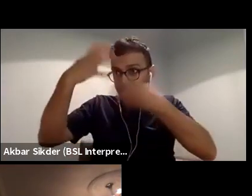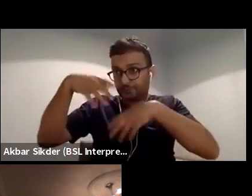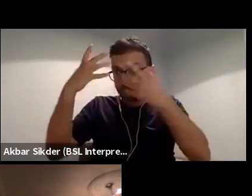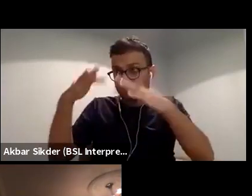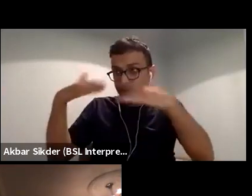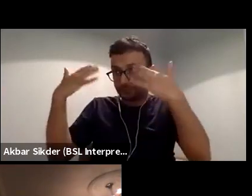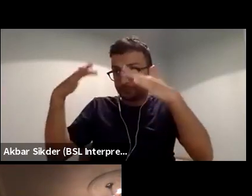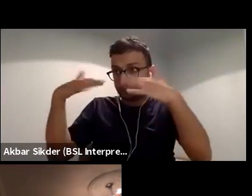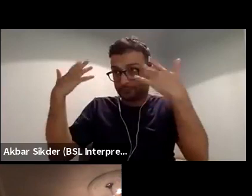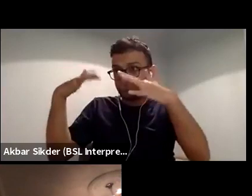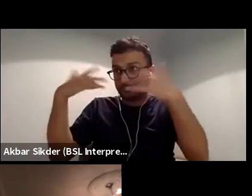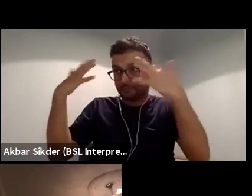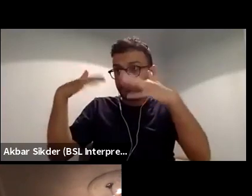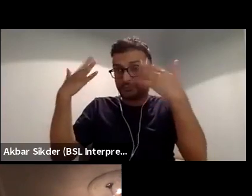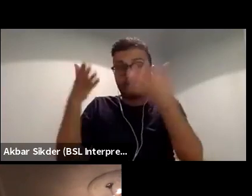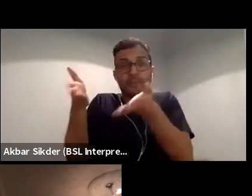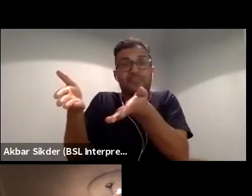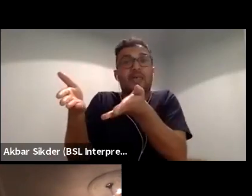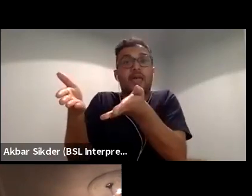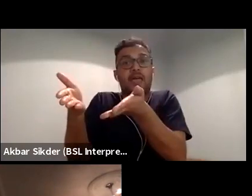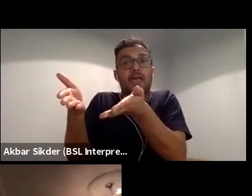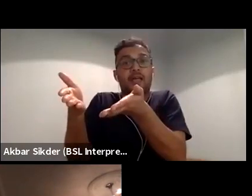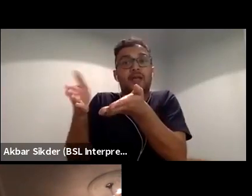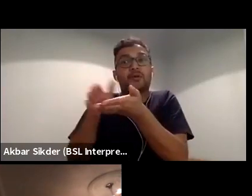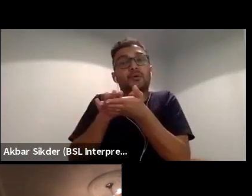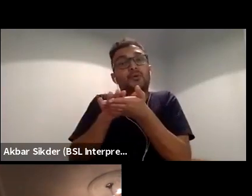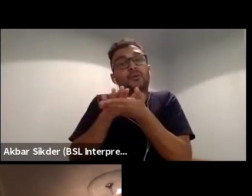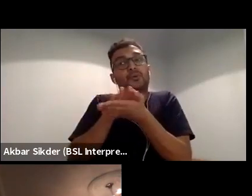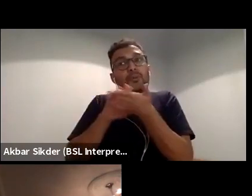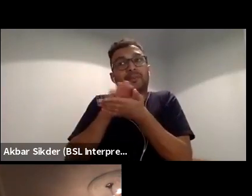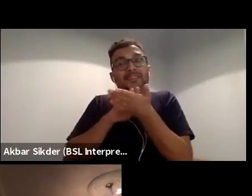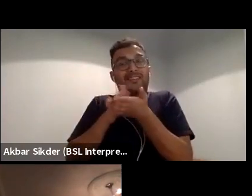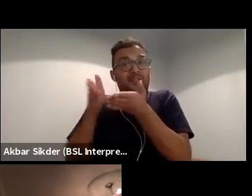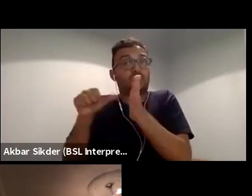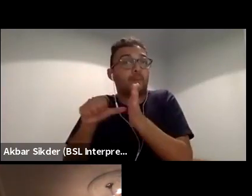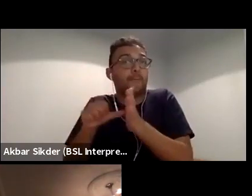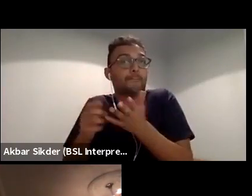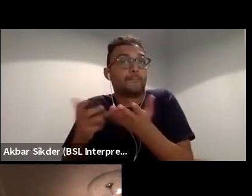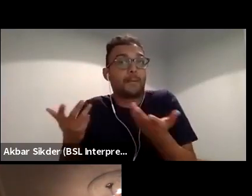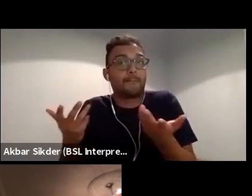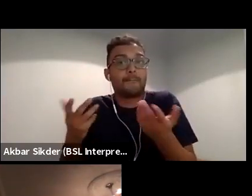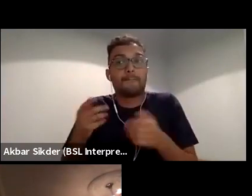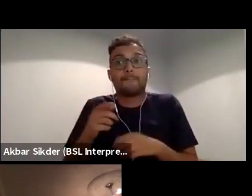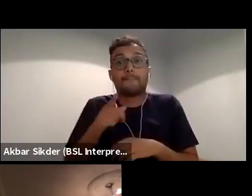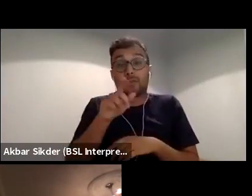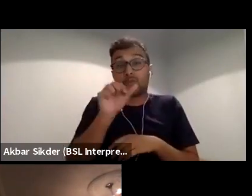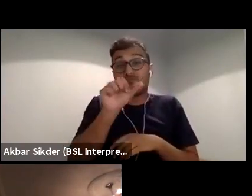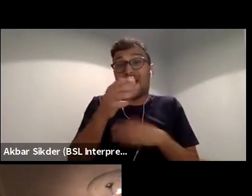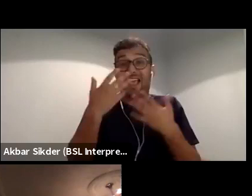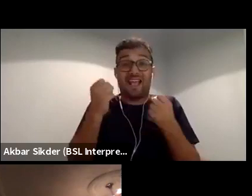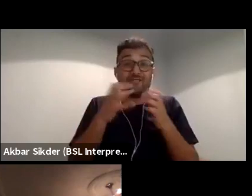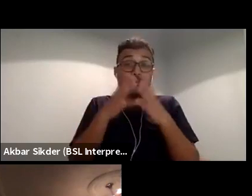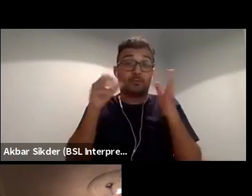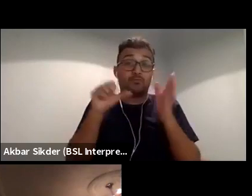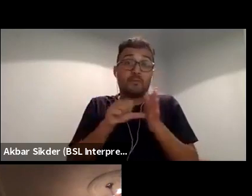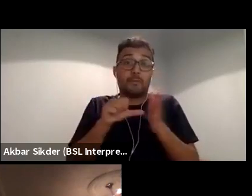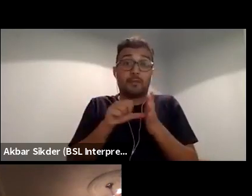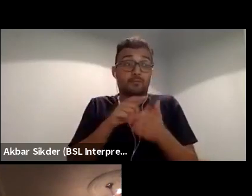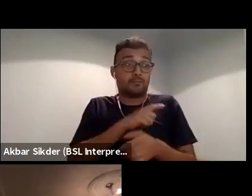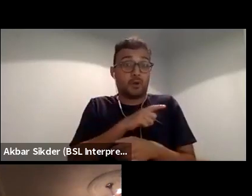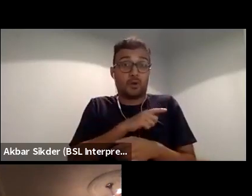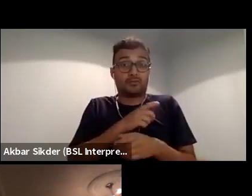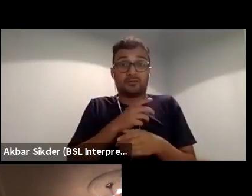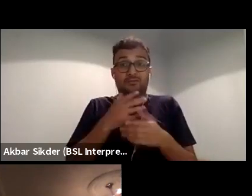there is a problem. There is a sort of wide-scale, industry-wide bias and prejudice, which comes